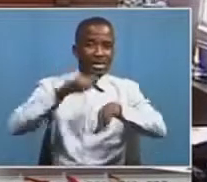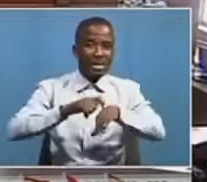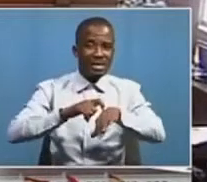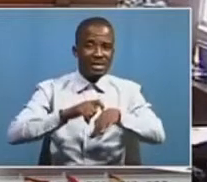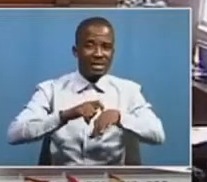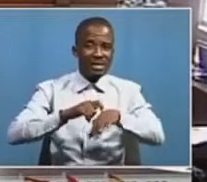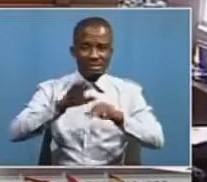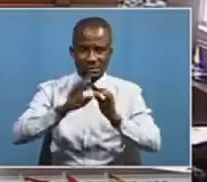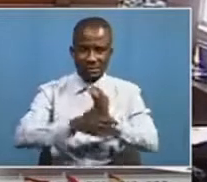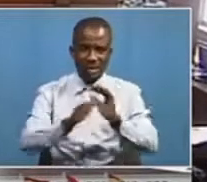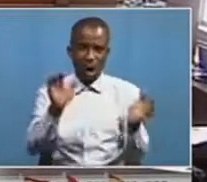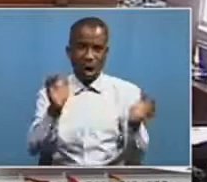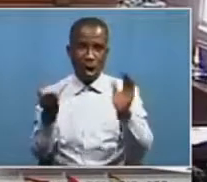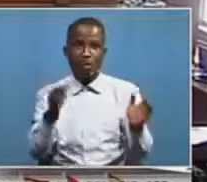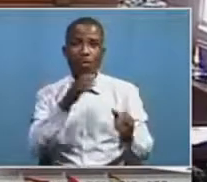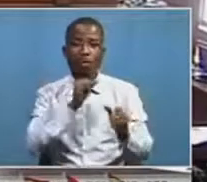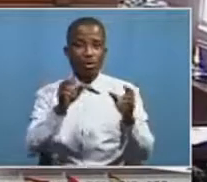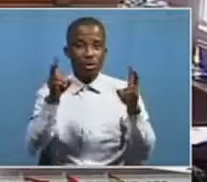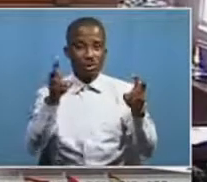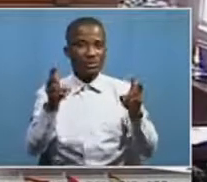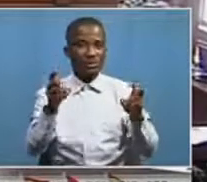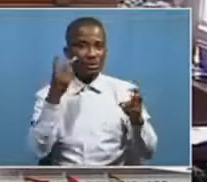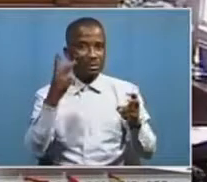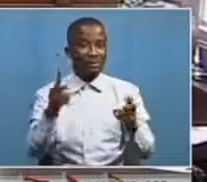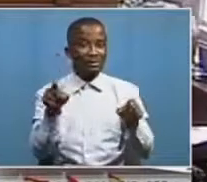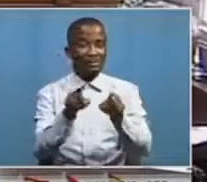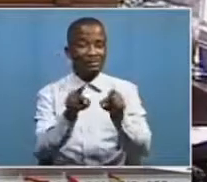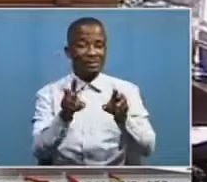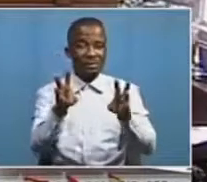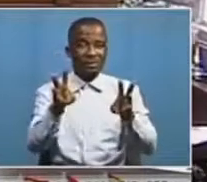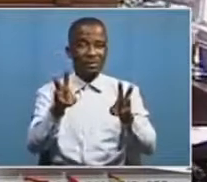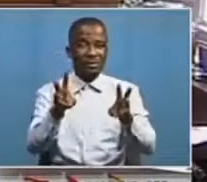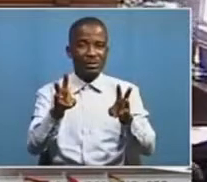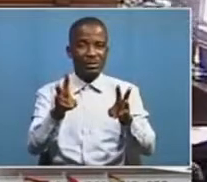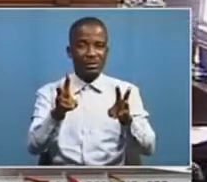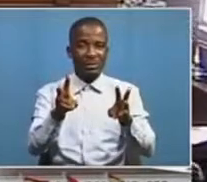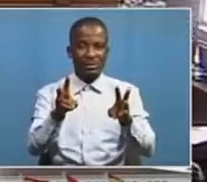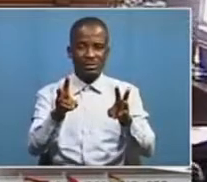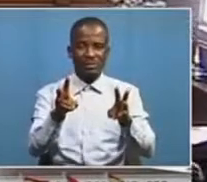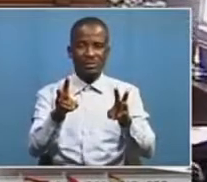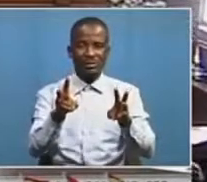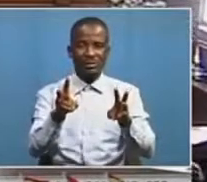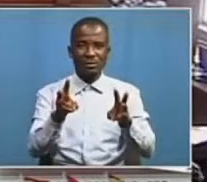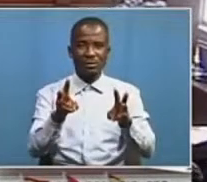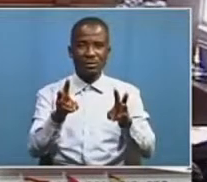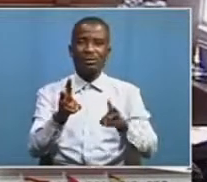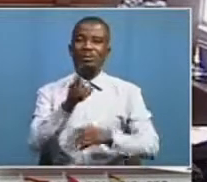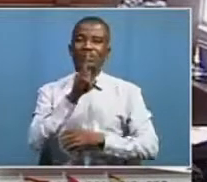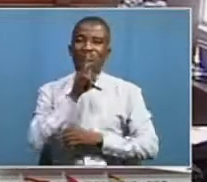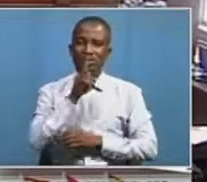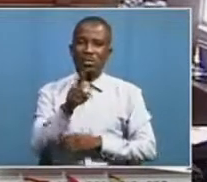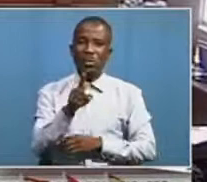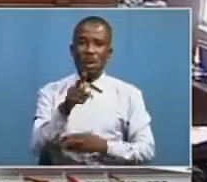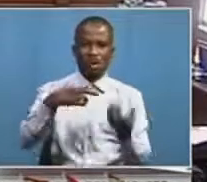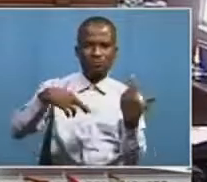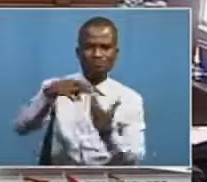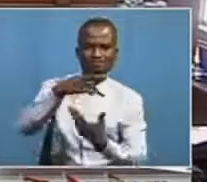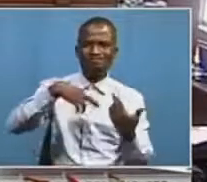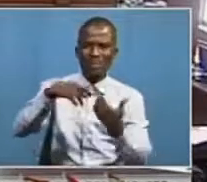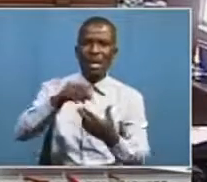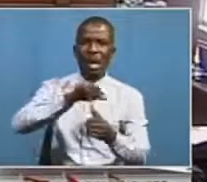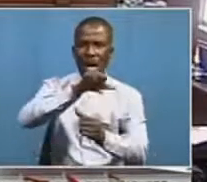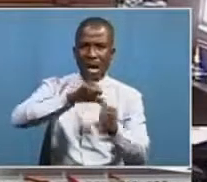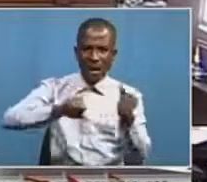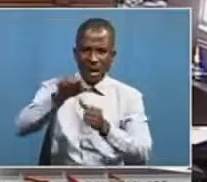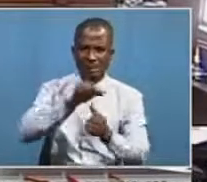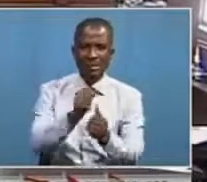JSC prefaced his judgment in that petition in the following words, quote, "The facts surrounding this suit have been